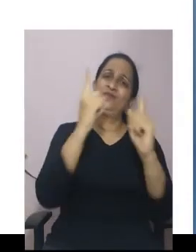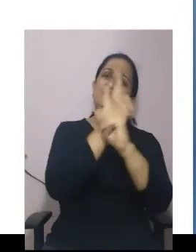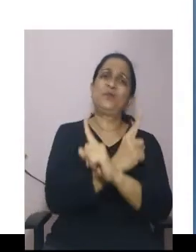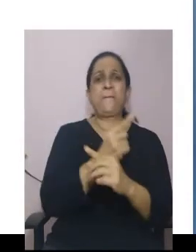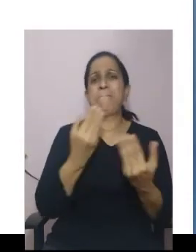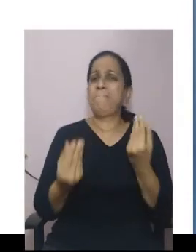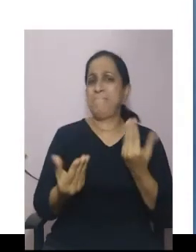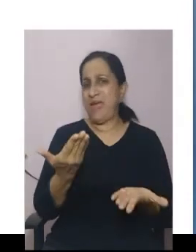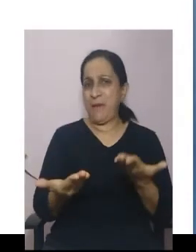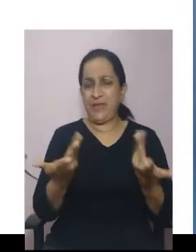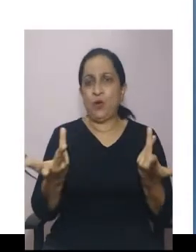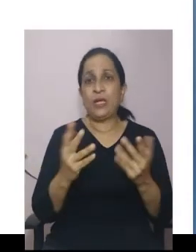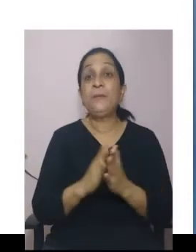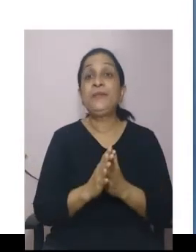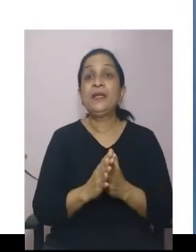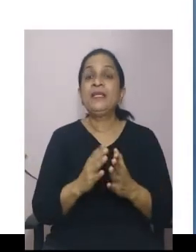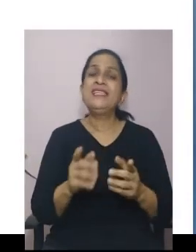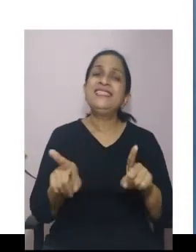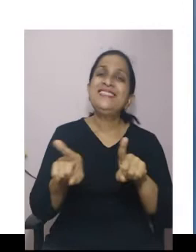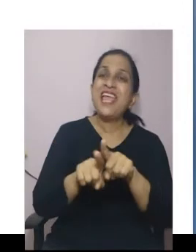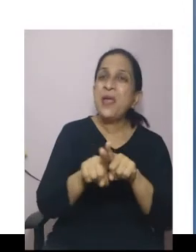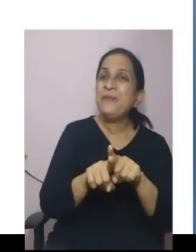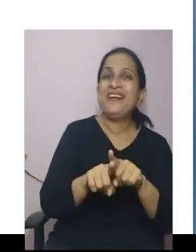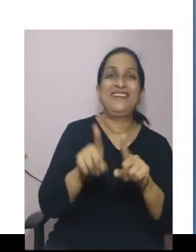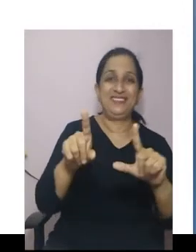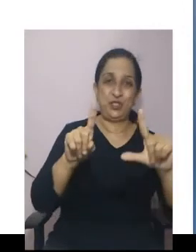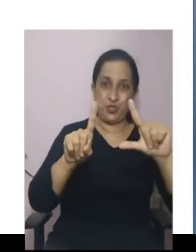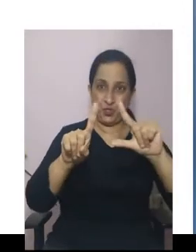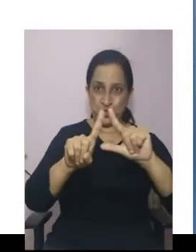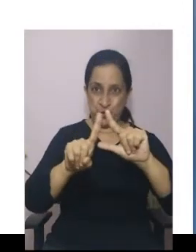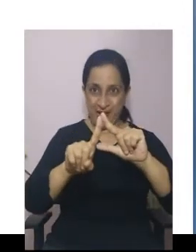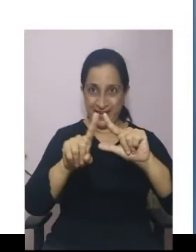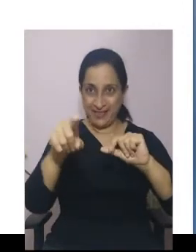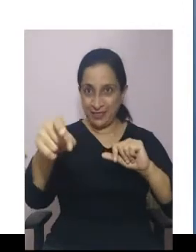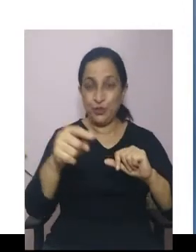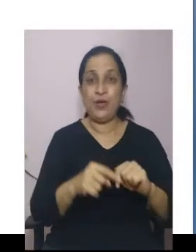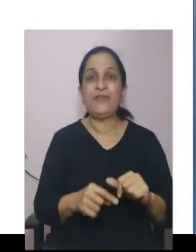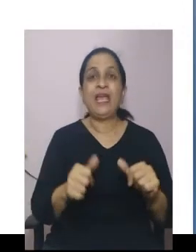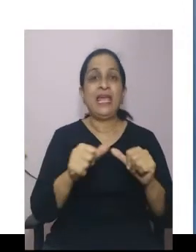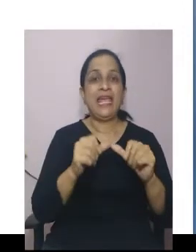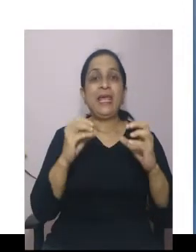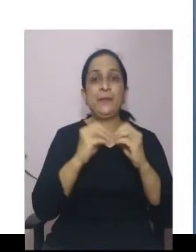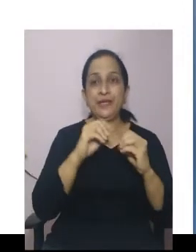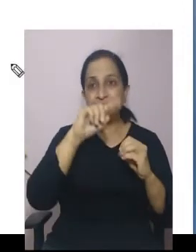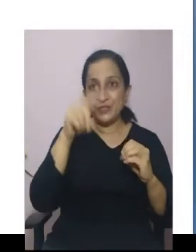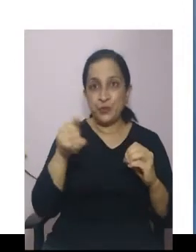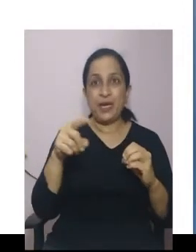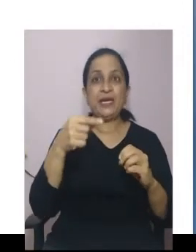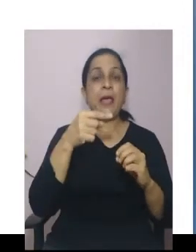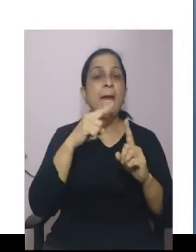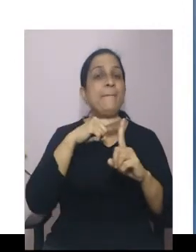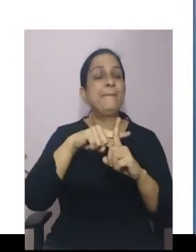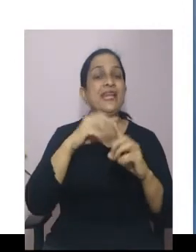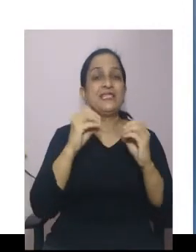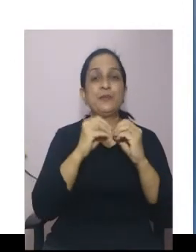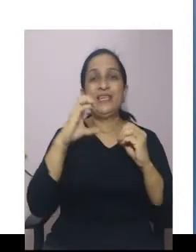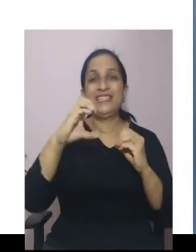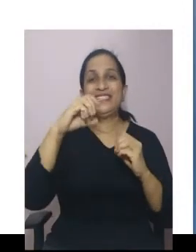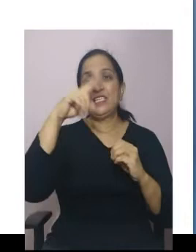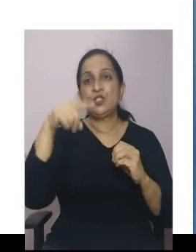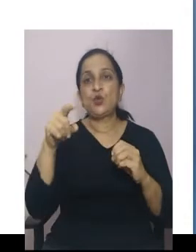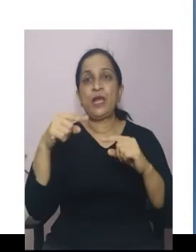Okay. Now again we come to same triangle, AB squared is equal to plus BC squared is BC squared.